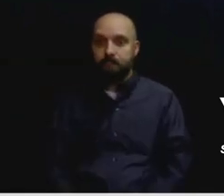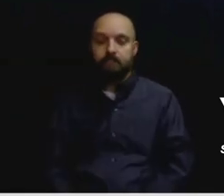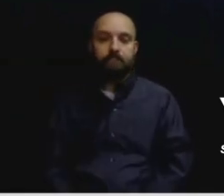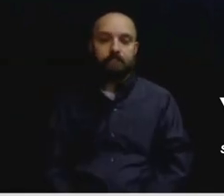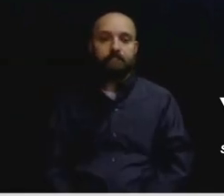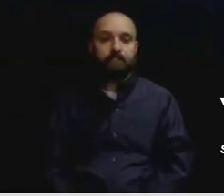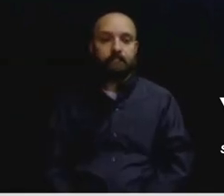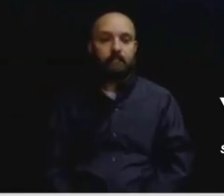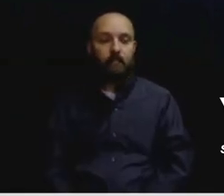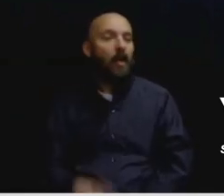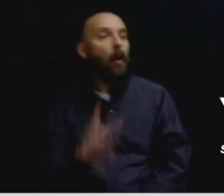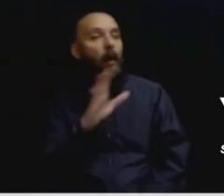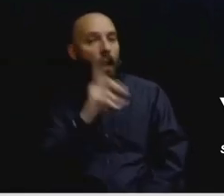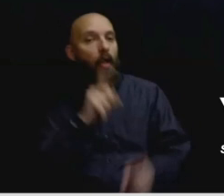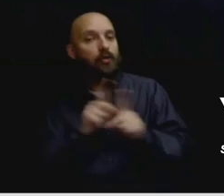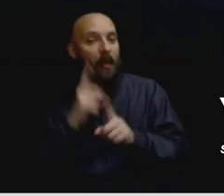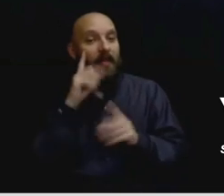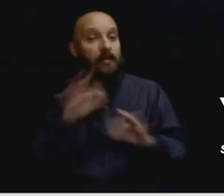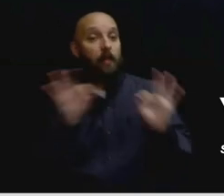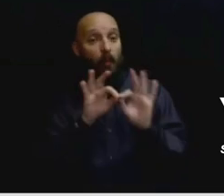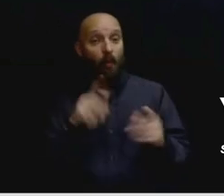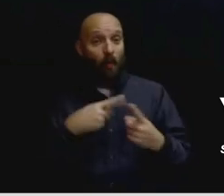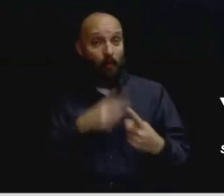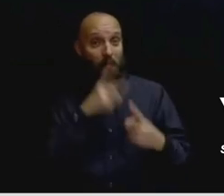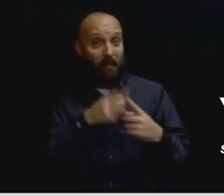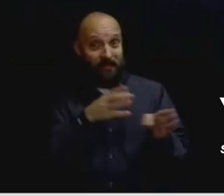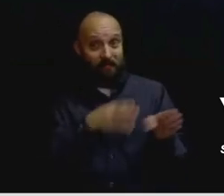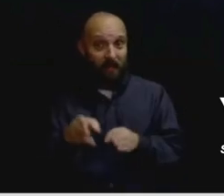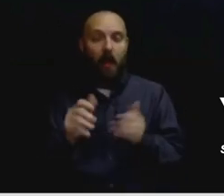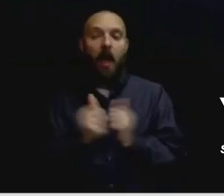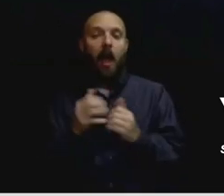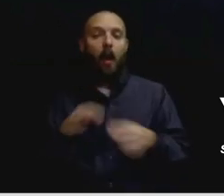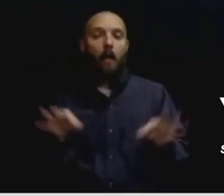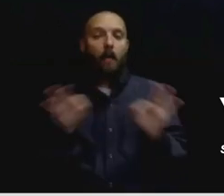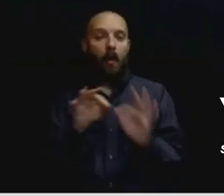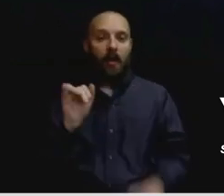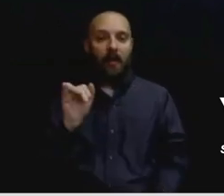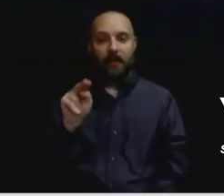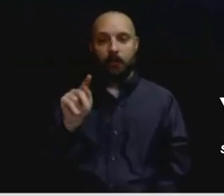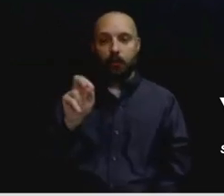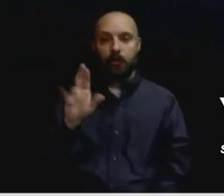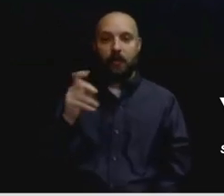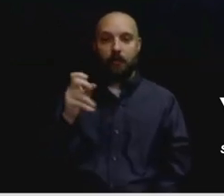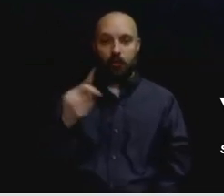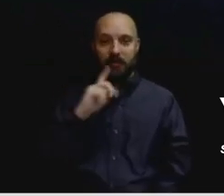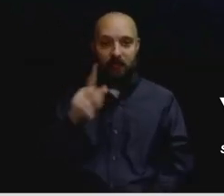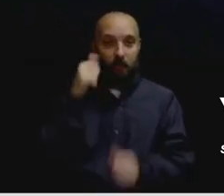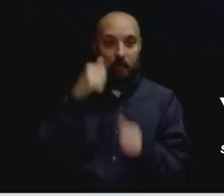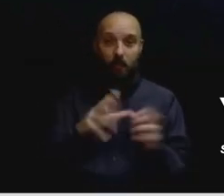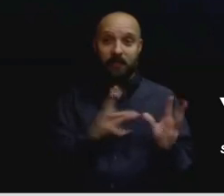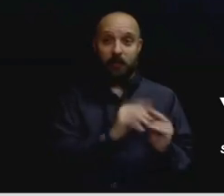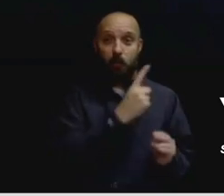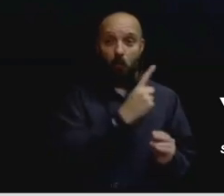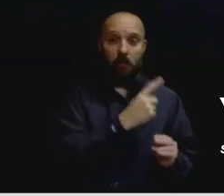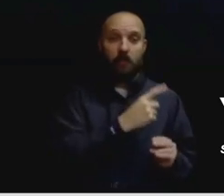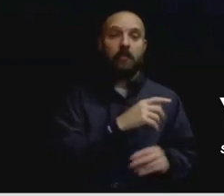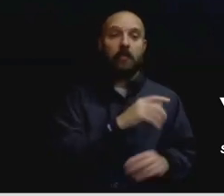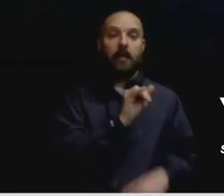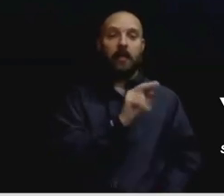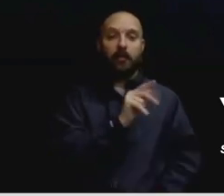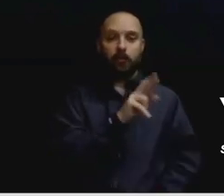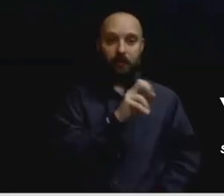and I think it's important when we're talking about this planning, how important interoception is in this process. And if you remember from session one, interoception is all about connecting